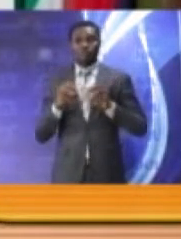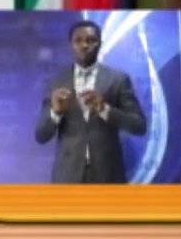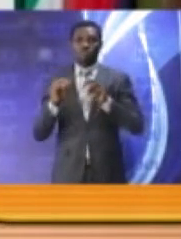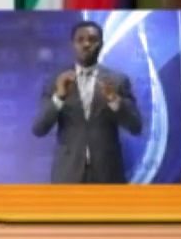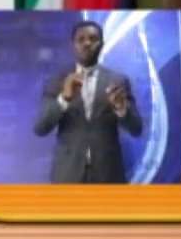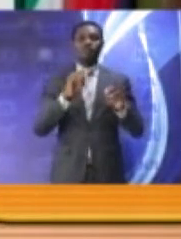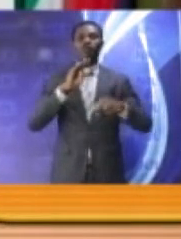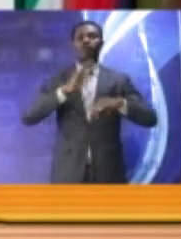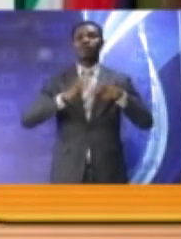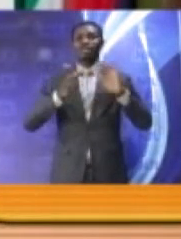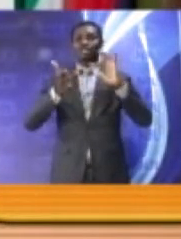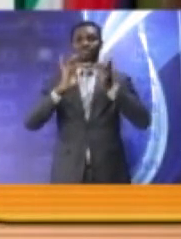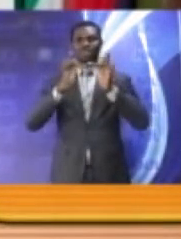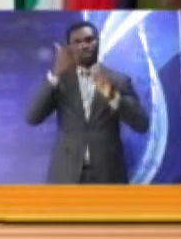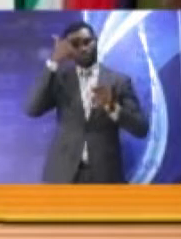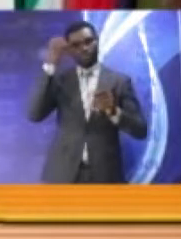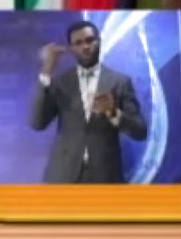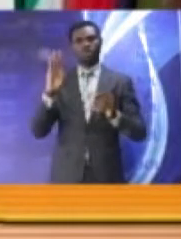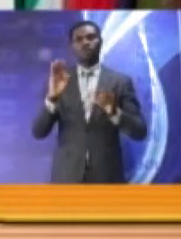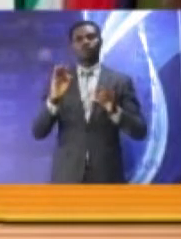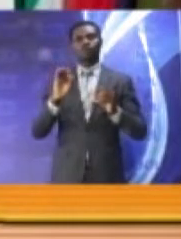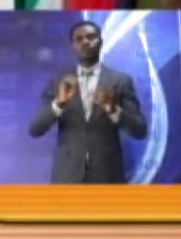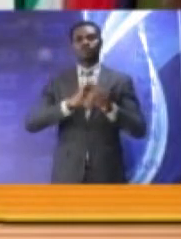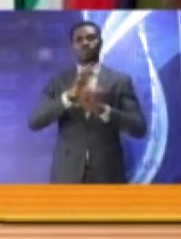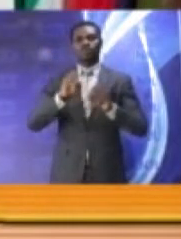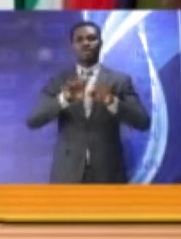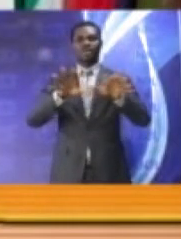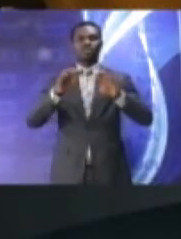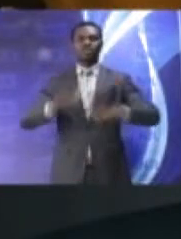to global COVID-19, the pandemic.